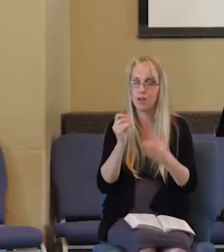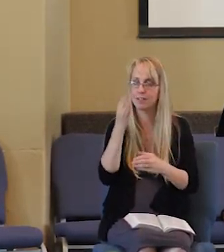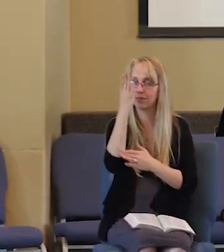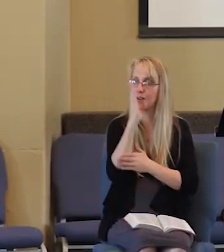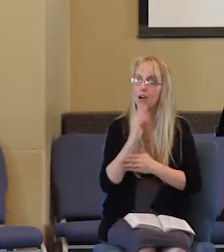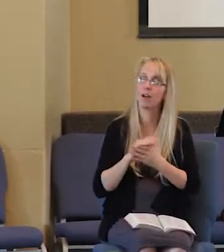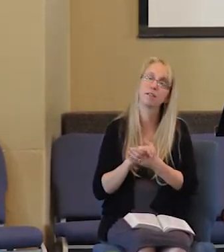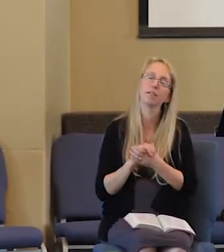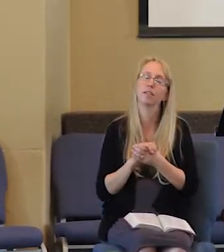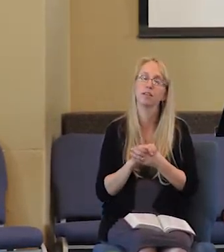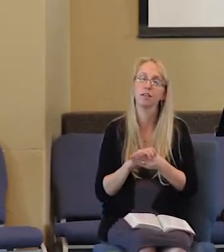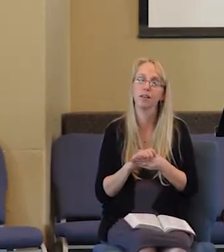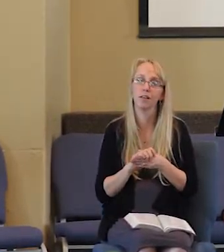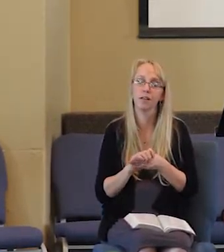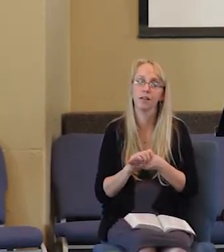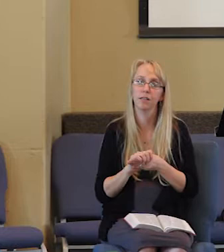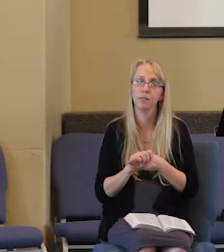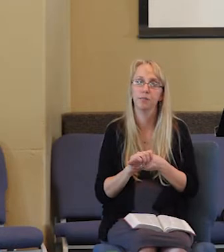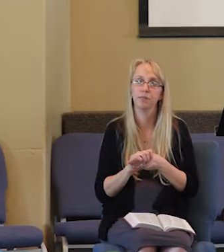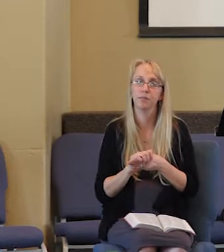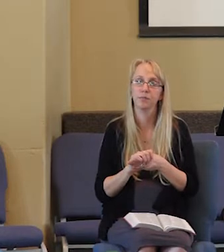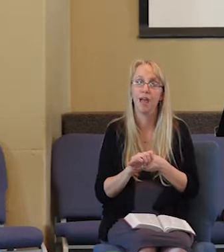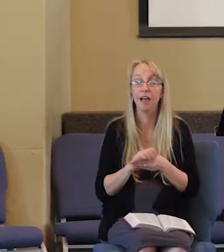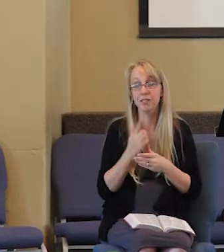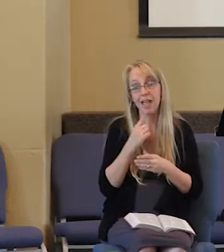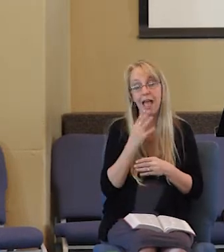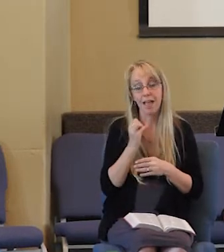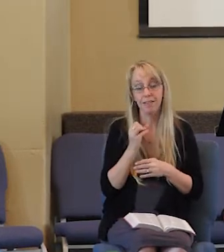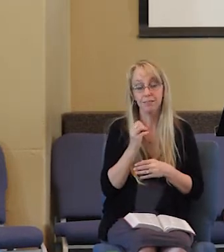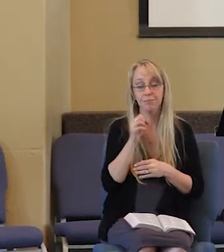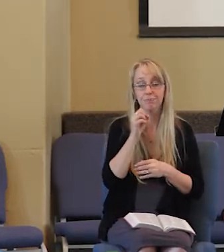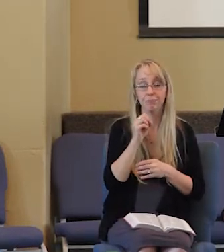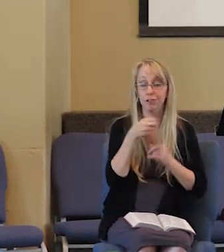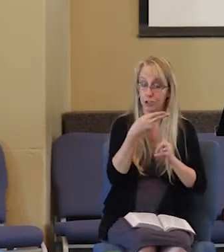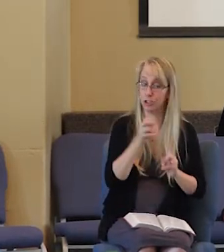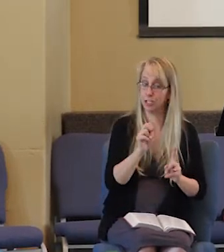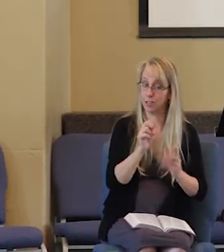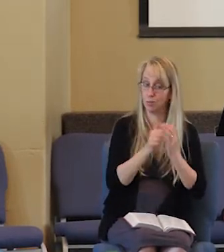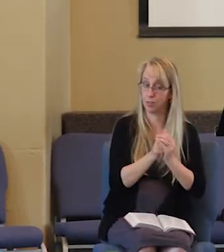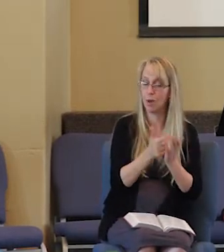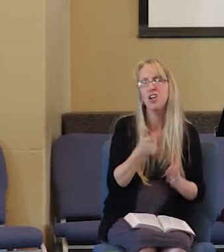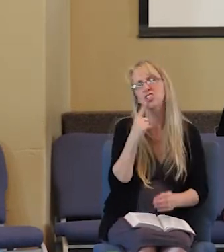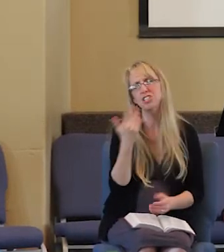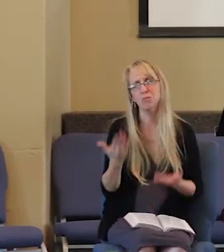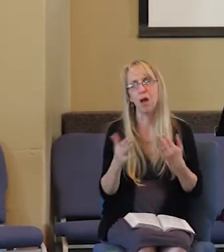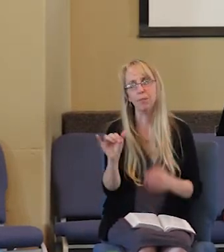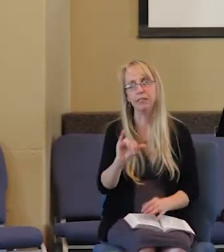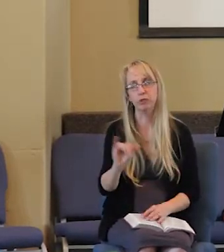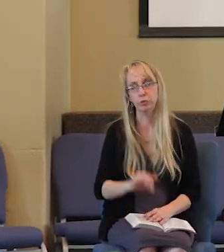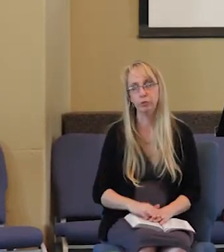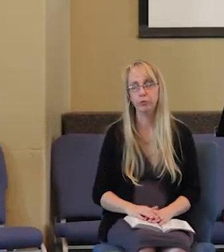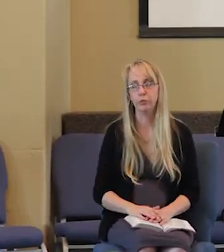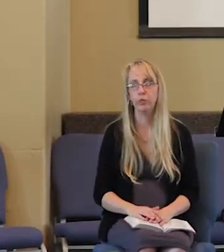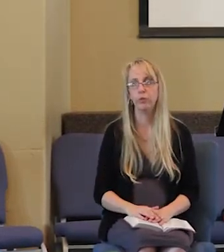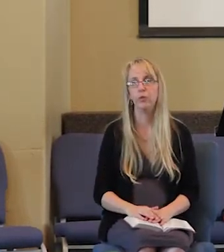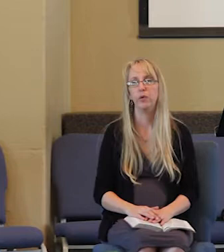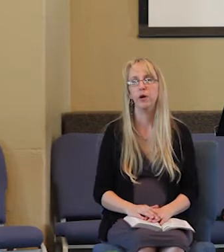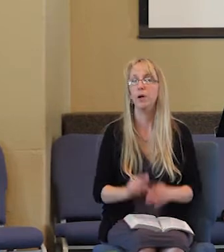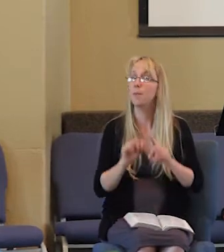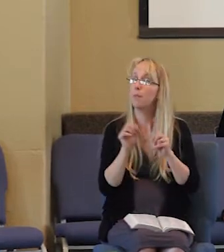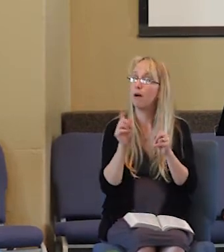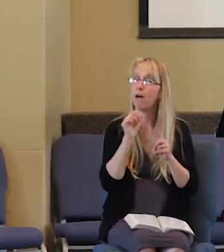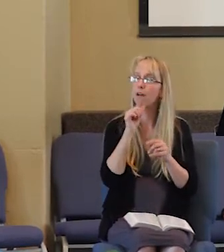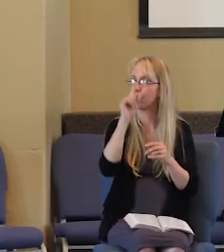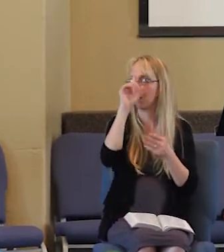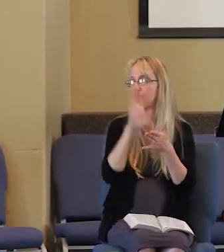say, and she worshiped there. She probably did also. But I don't believe there's any